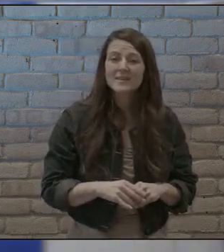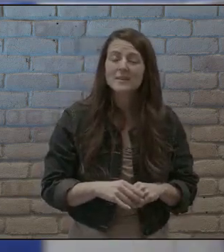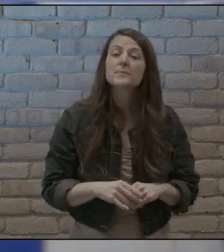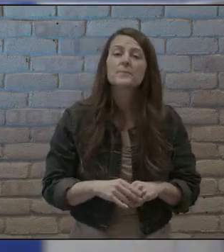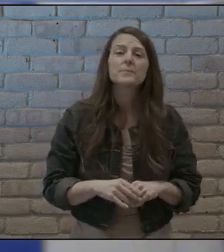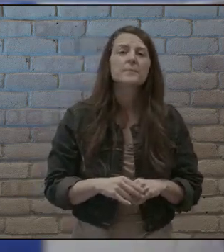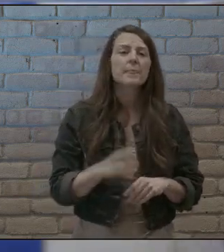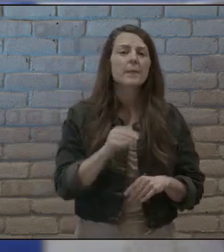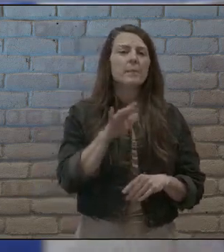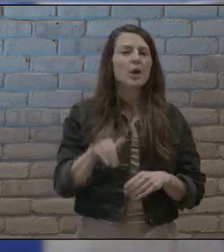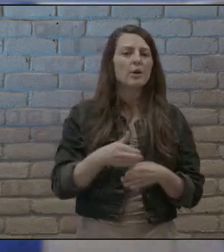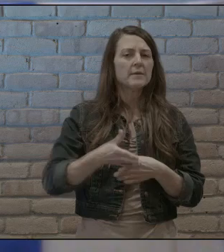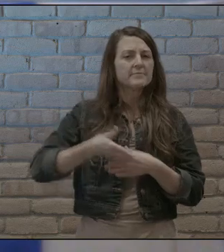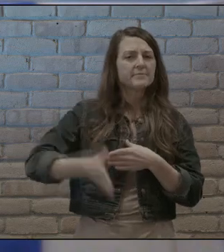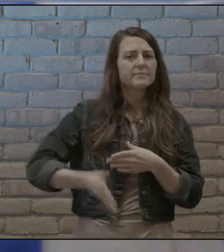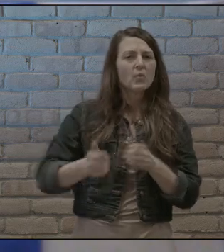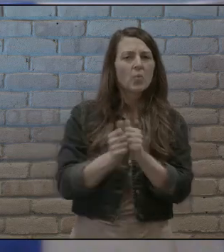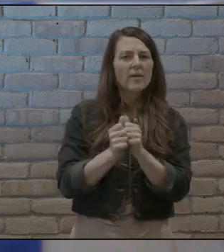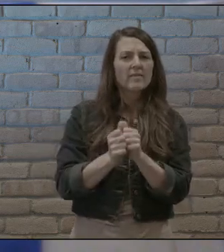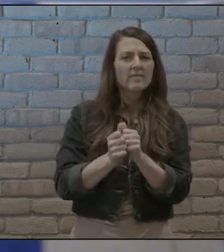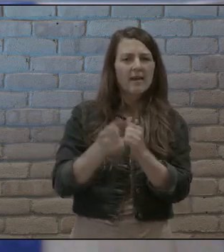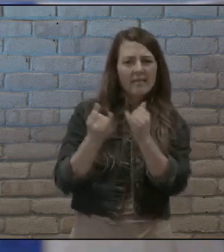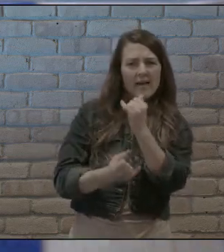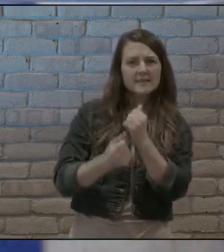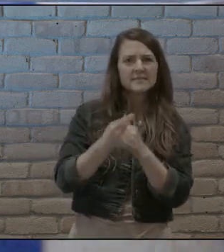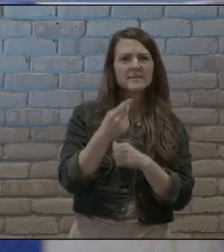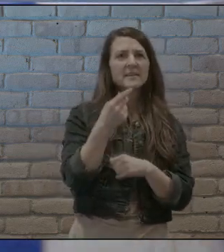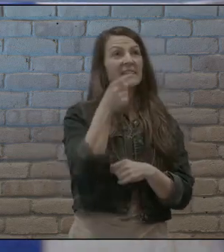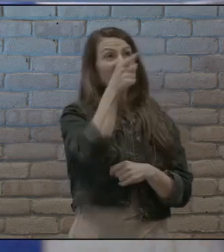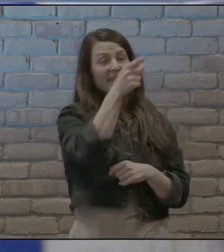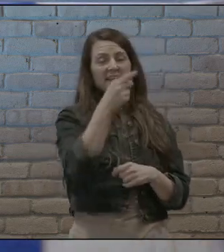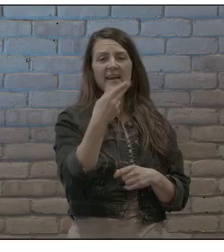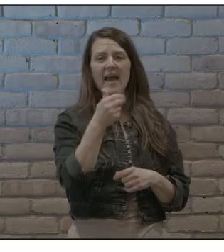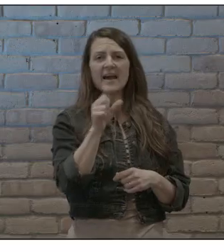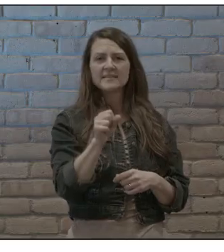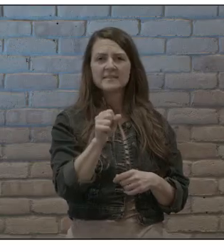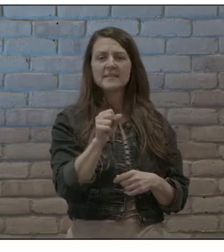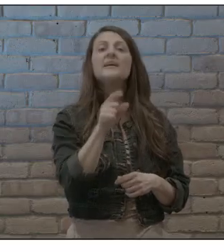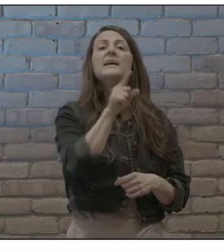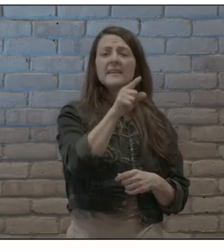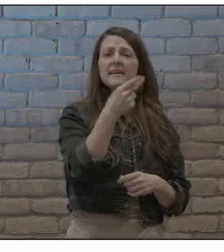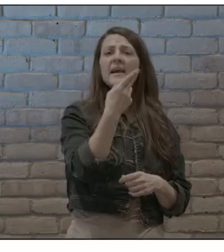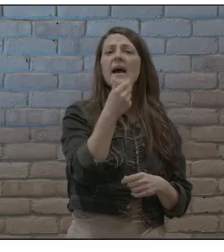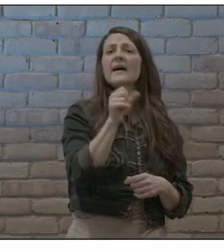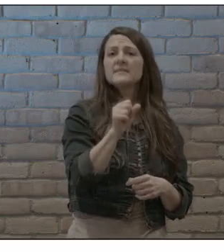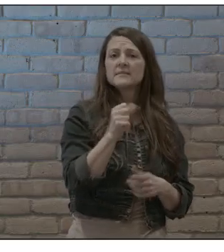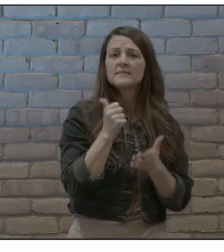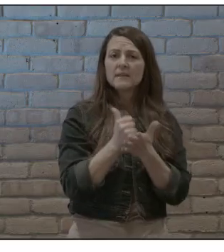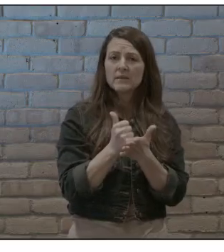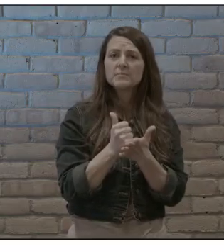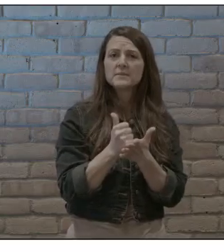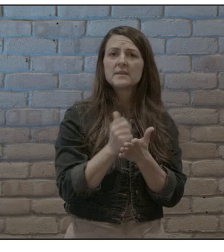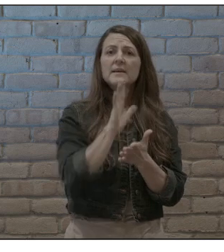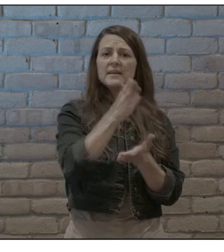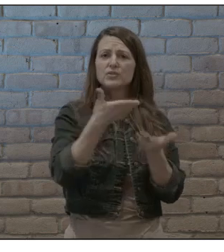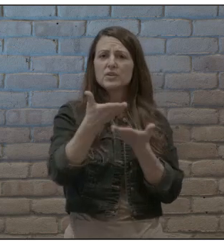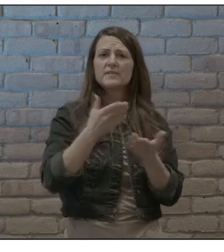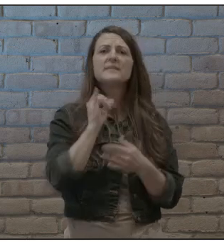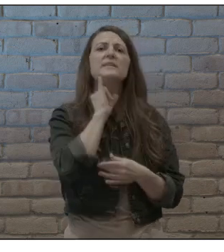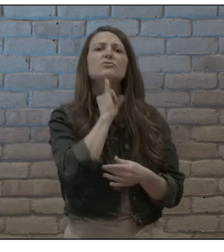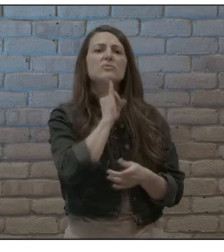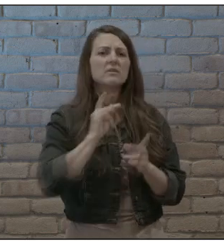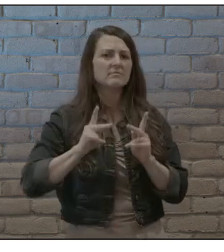And she concludes with this last, "He has. He has helped his servant Israel and remembered